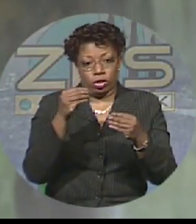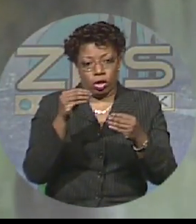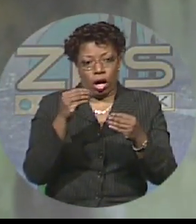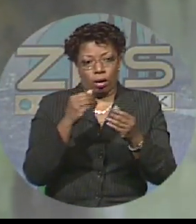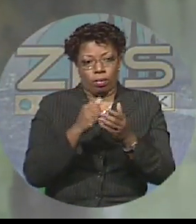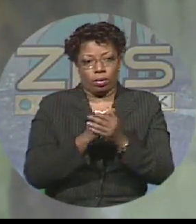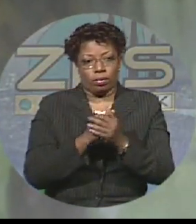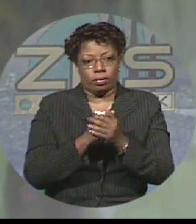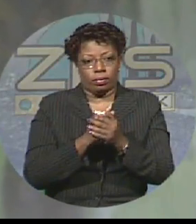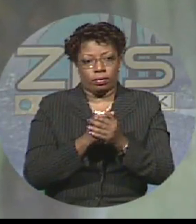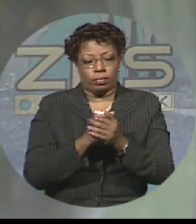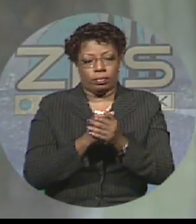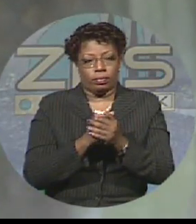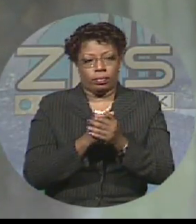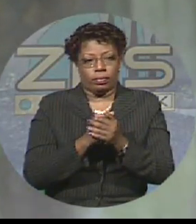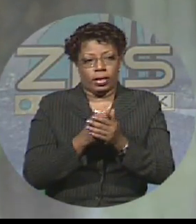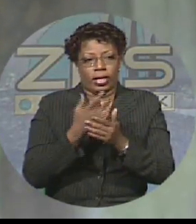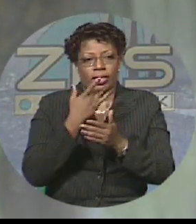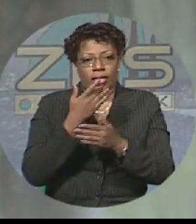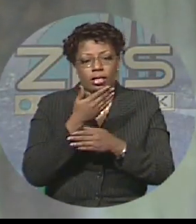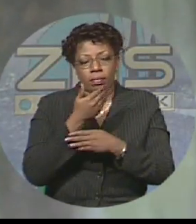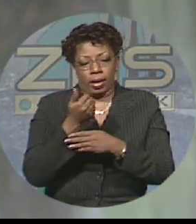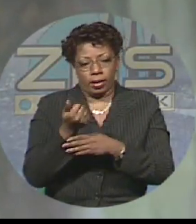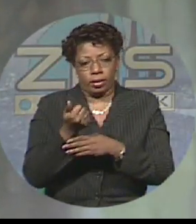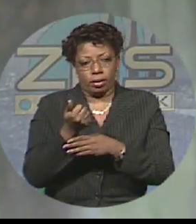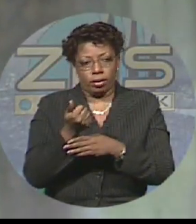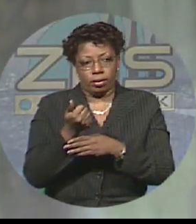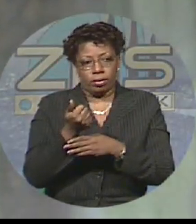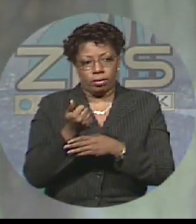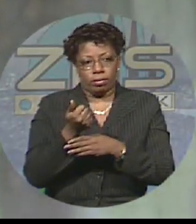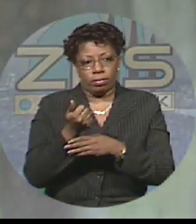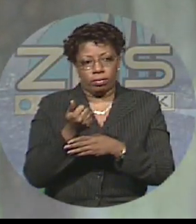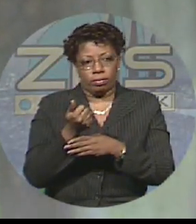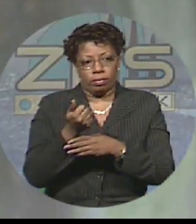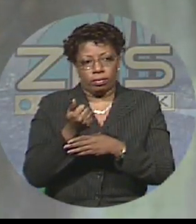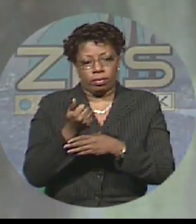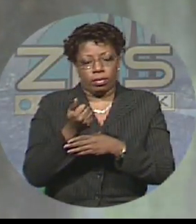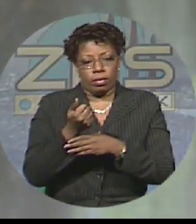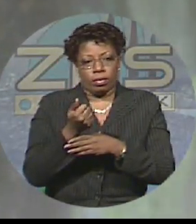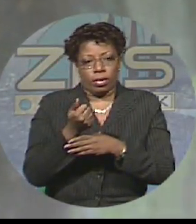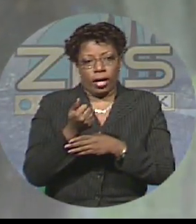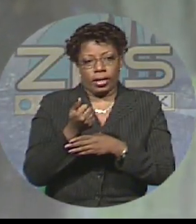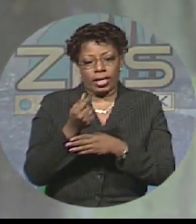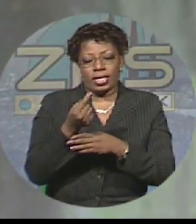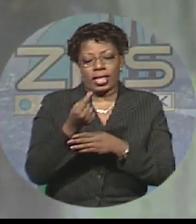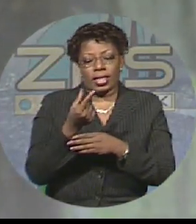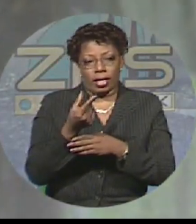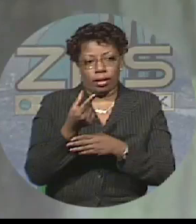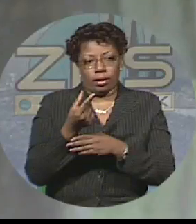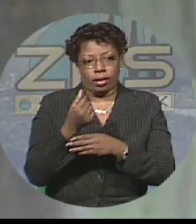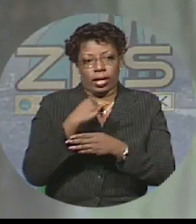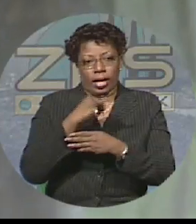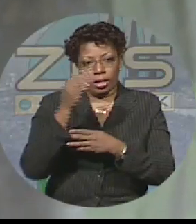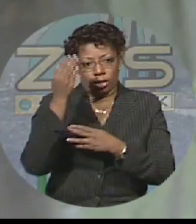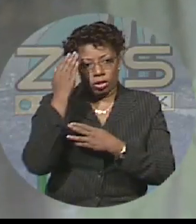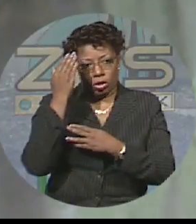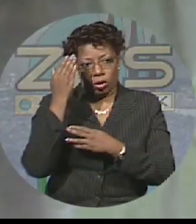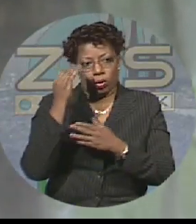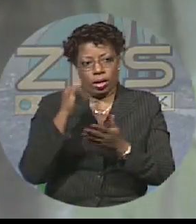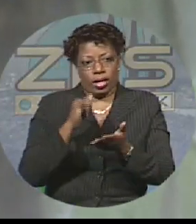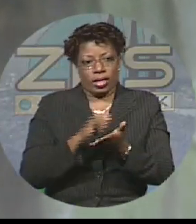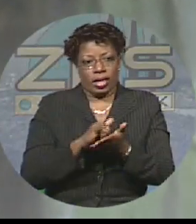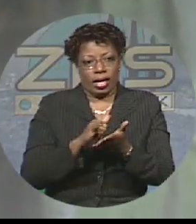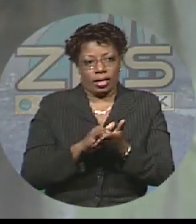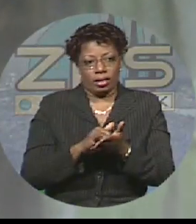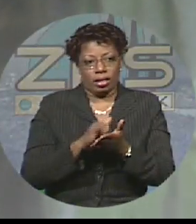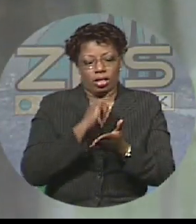has more consistency, it tastes better, it has a thicker stalk, and I know that it